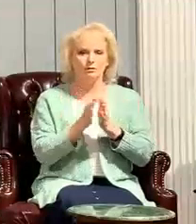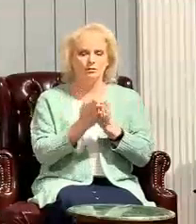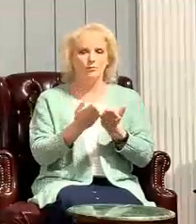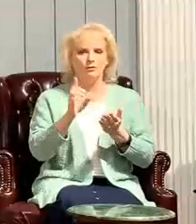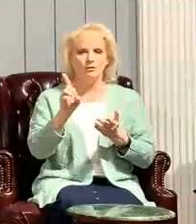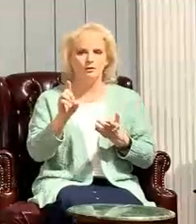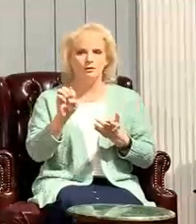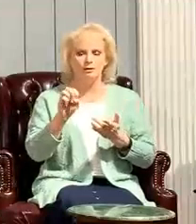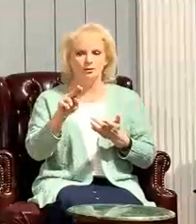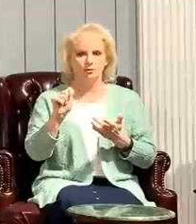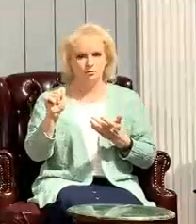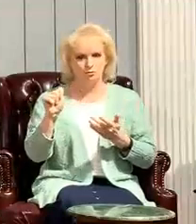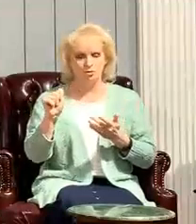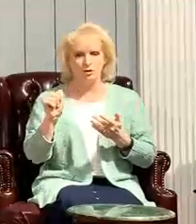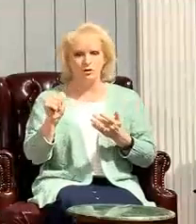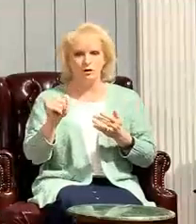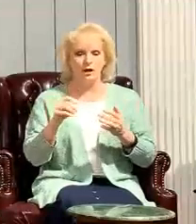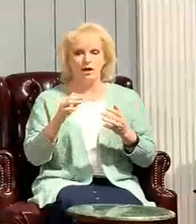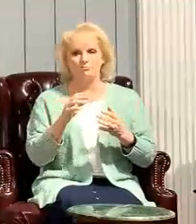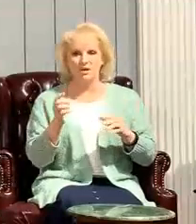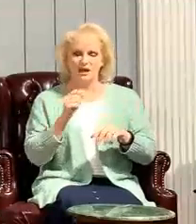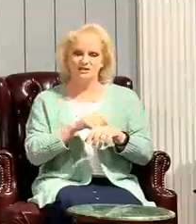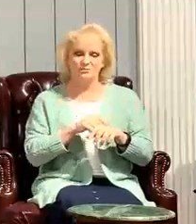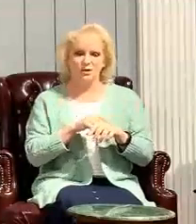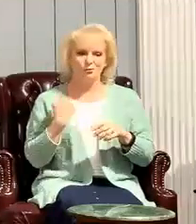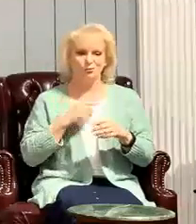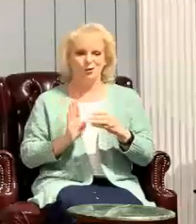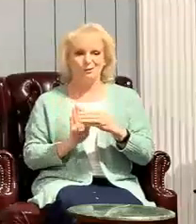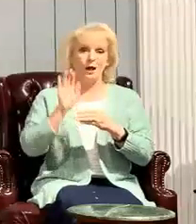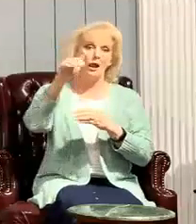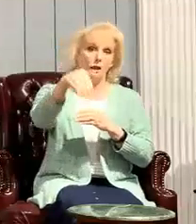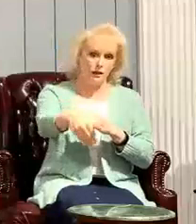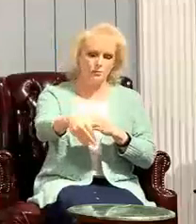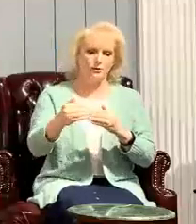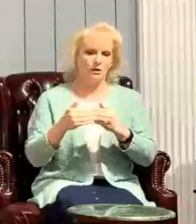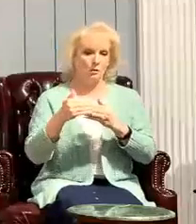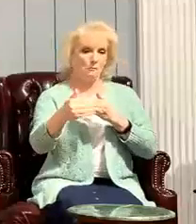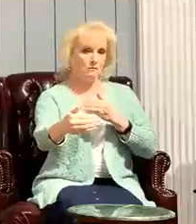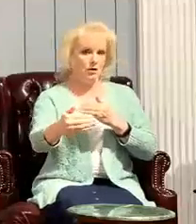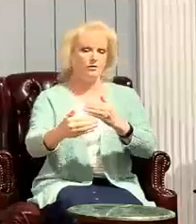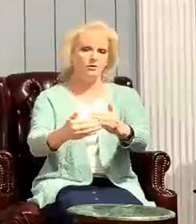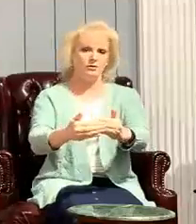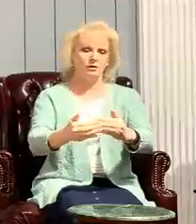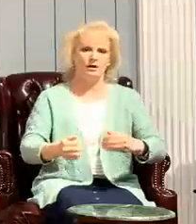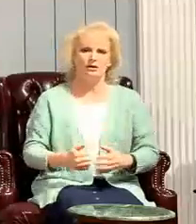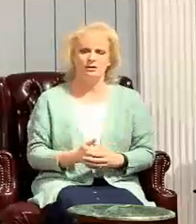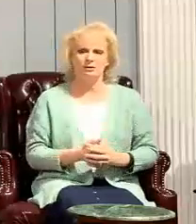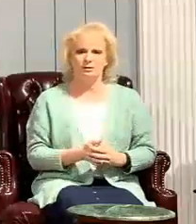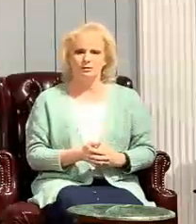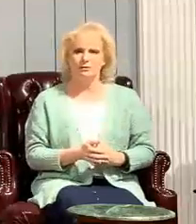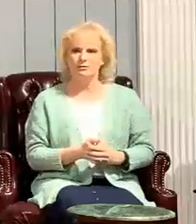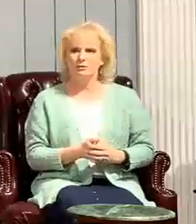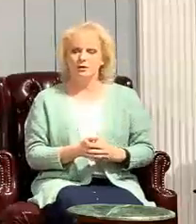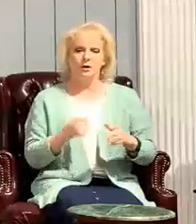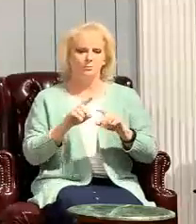But there's some really important material, some really important things to be found in the book of Deuteronomy and in the Old Testament, especially these early books in the